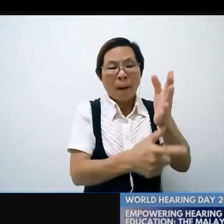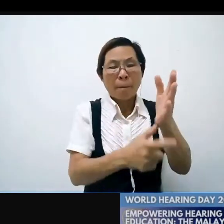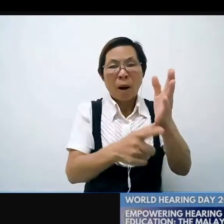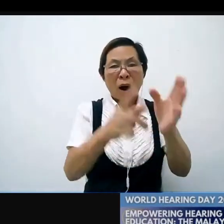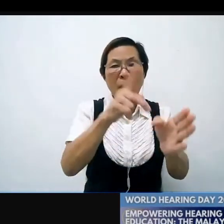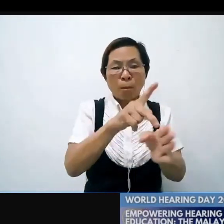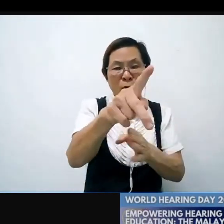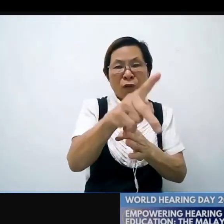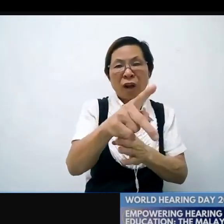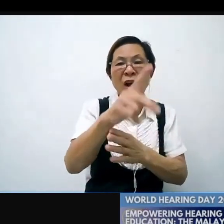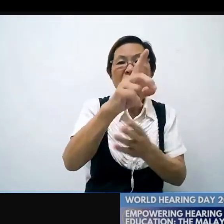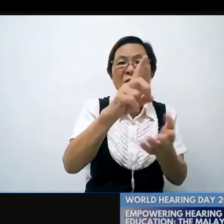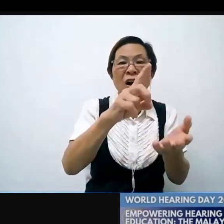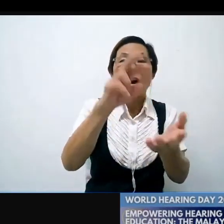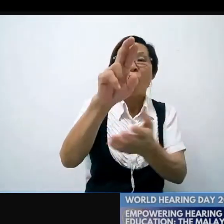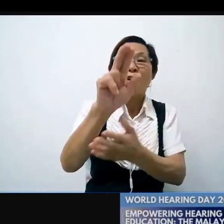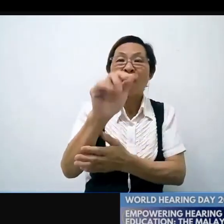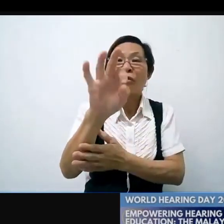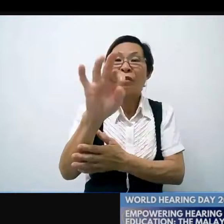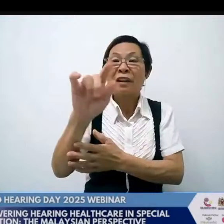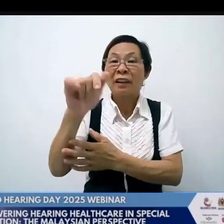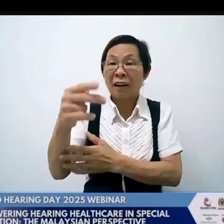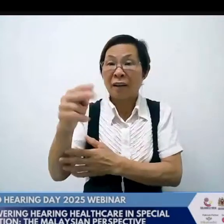Rafidah Mazlan.